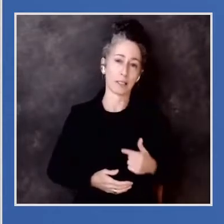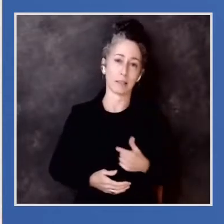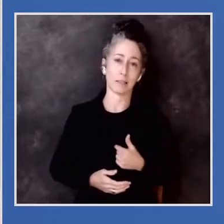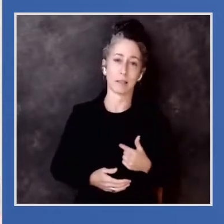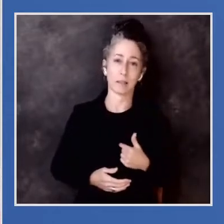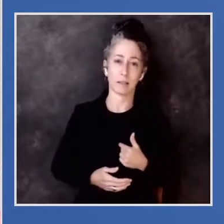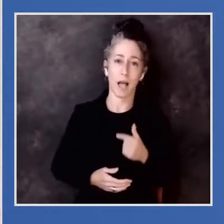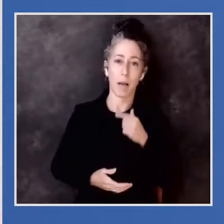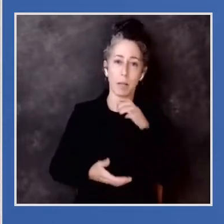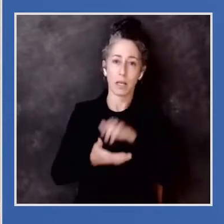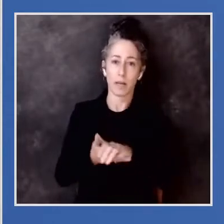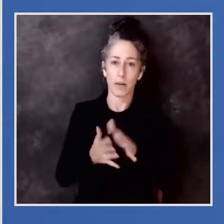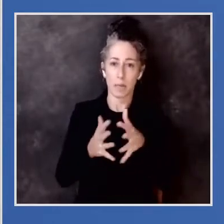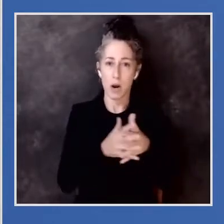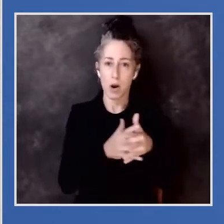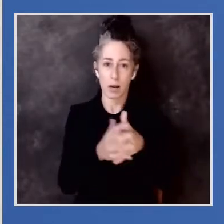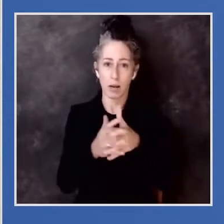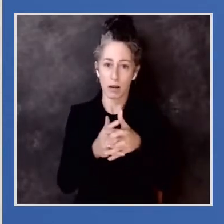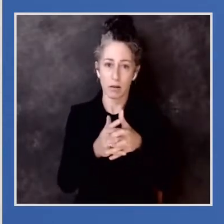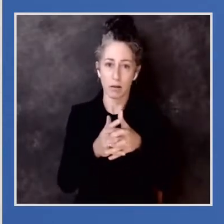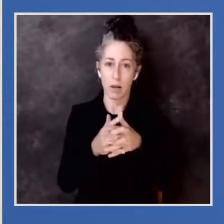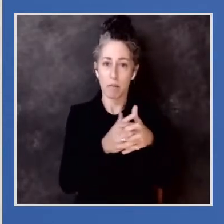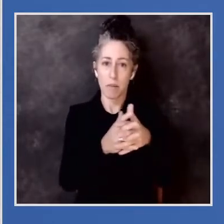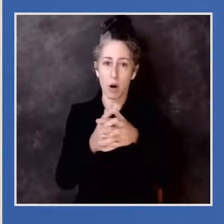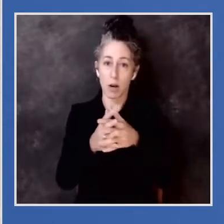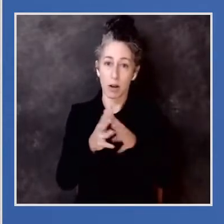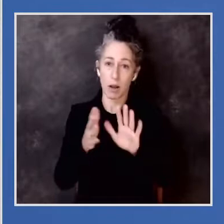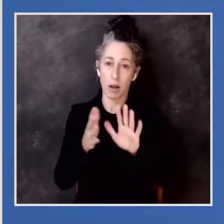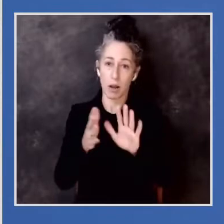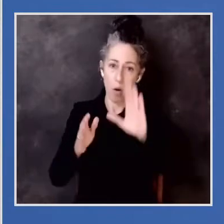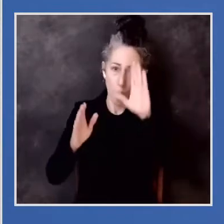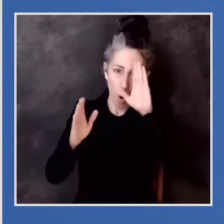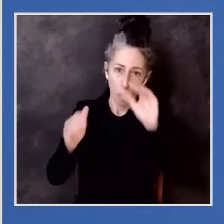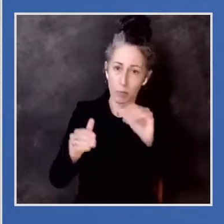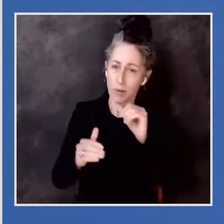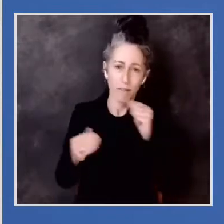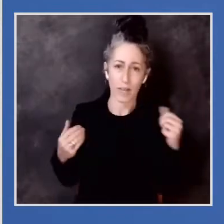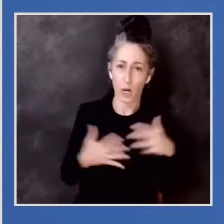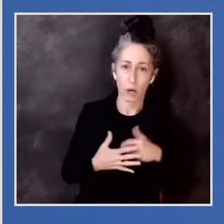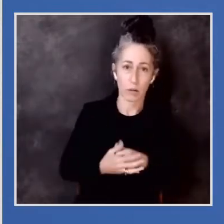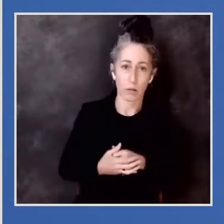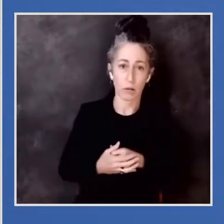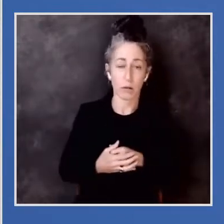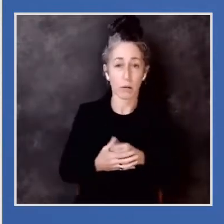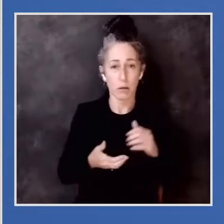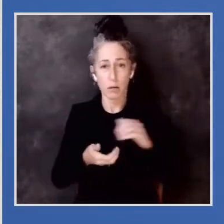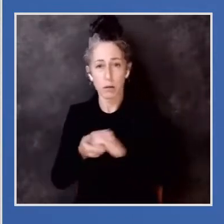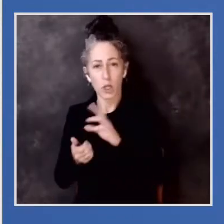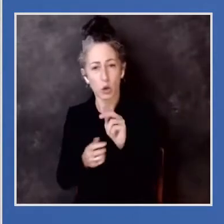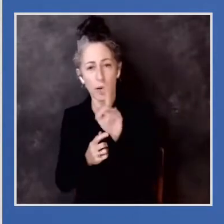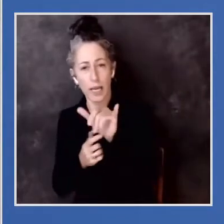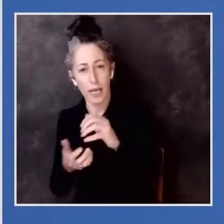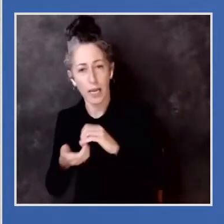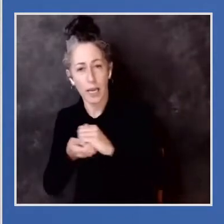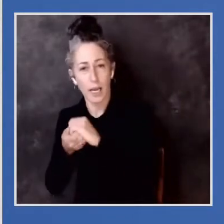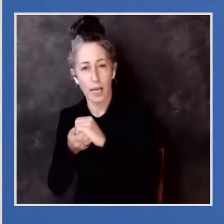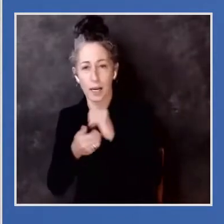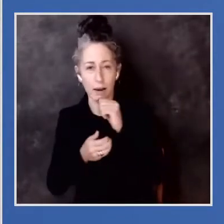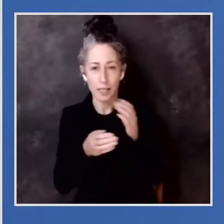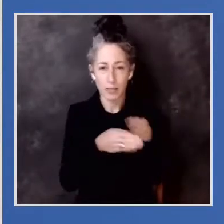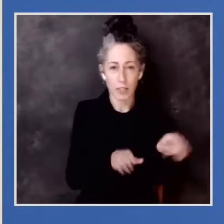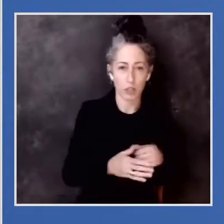of hope, not fear. Unity, not division. Love, not